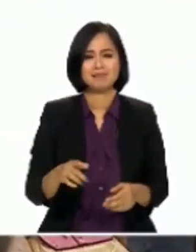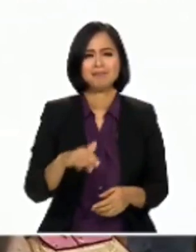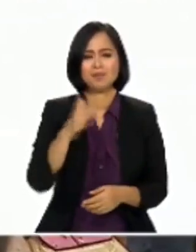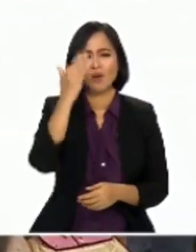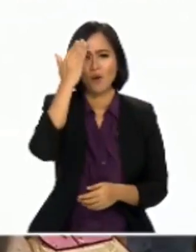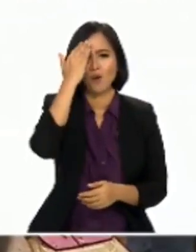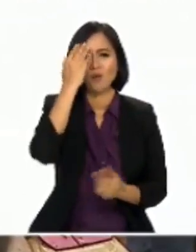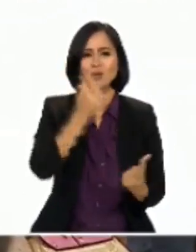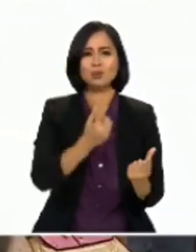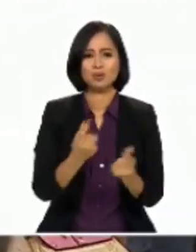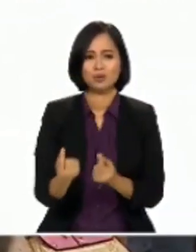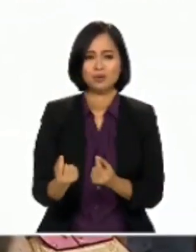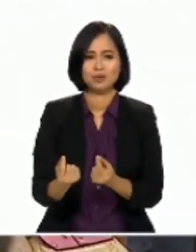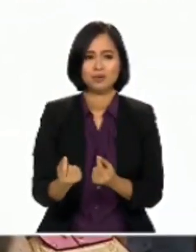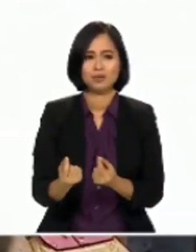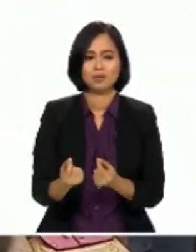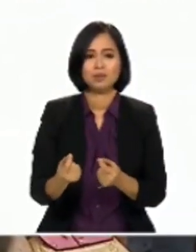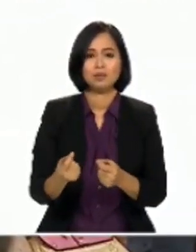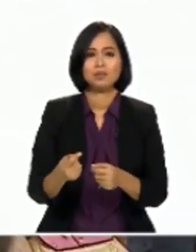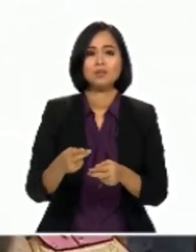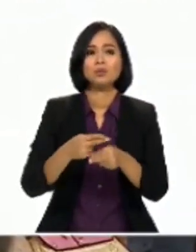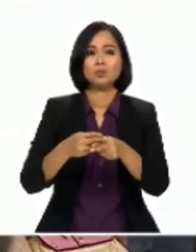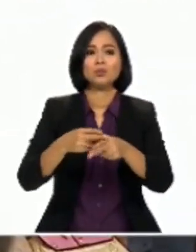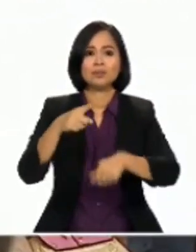do in due time.